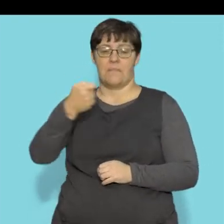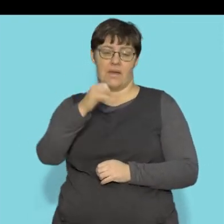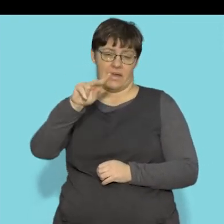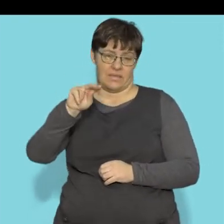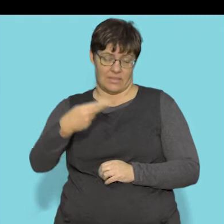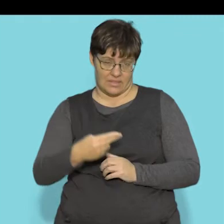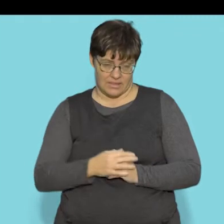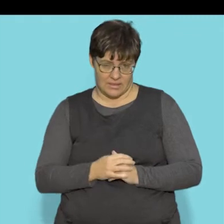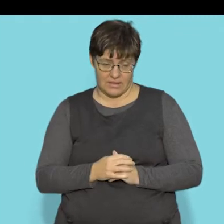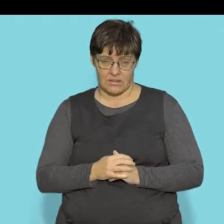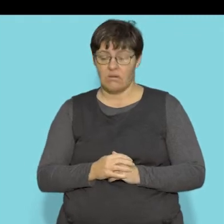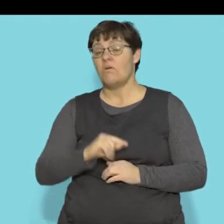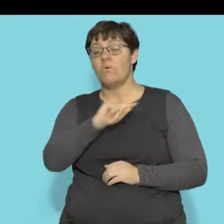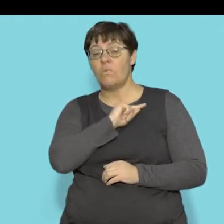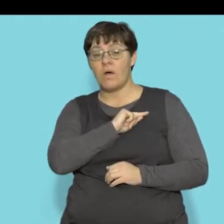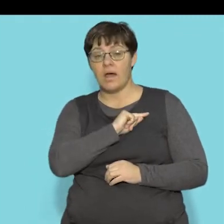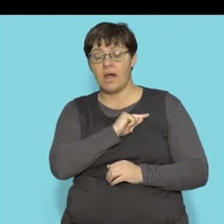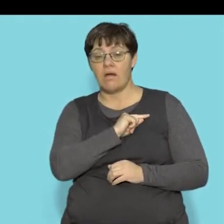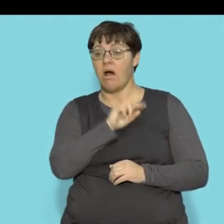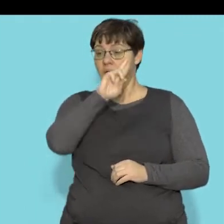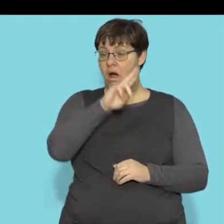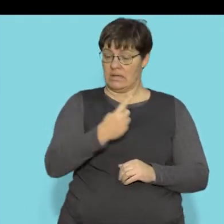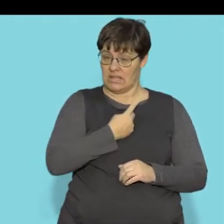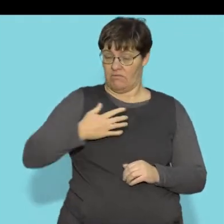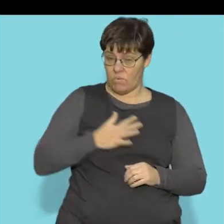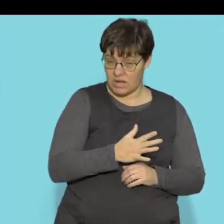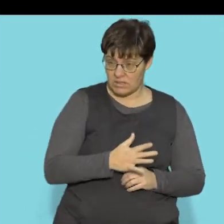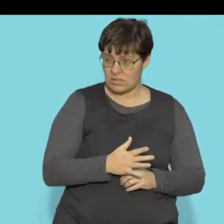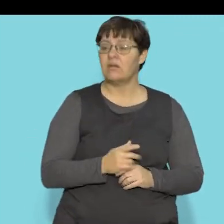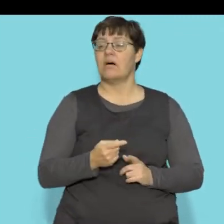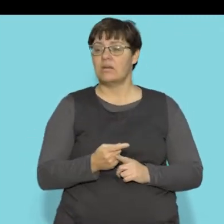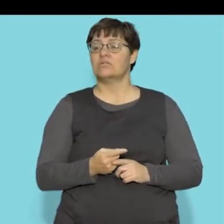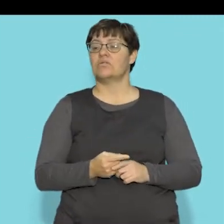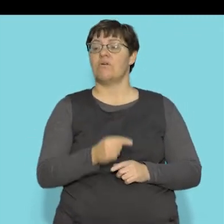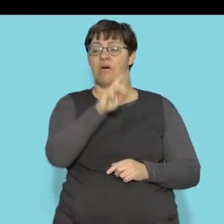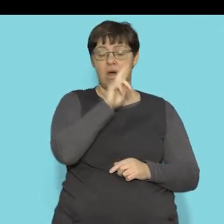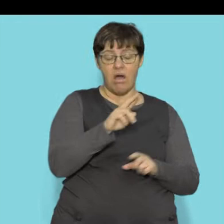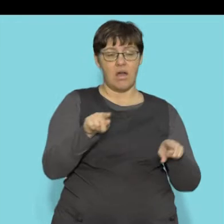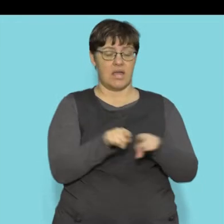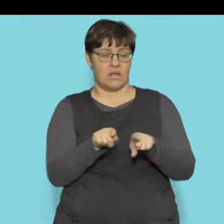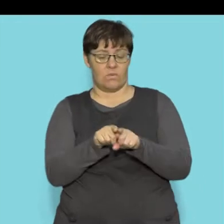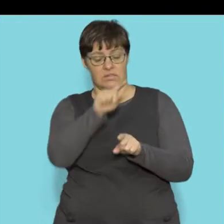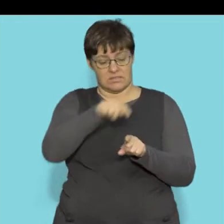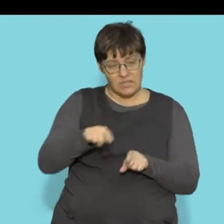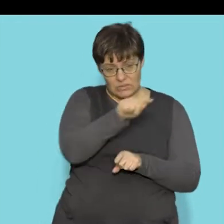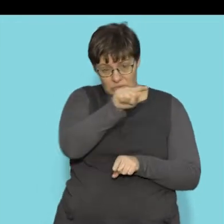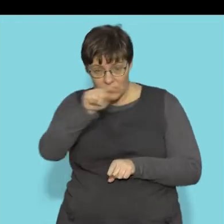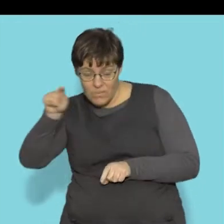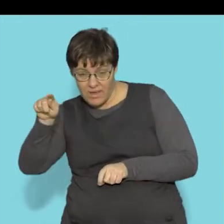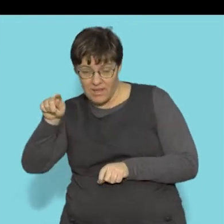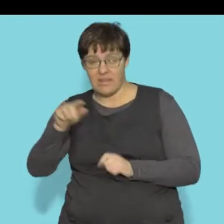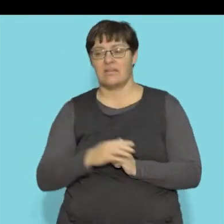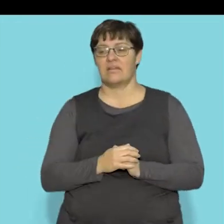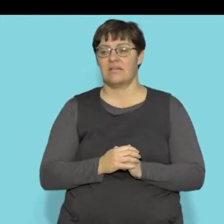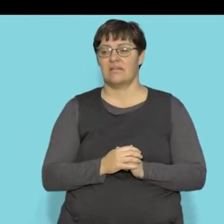Pythagoras. And because I want r by itself, we know that r will be equal to the square